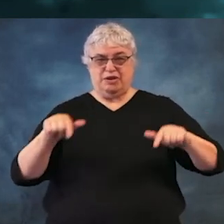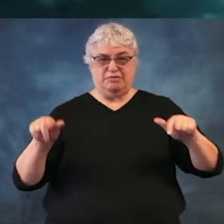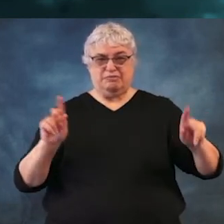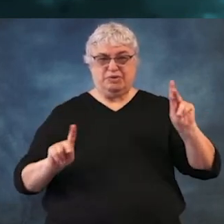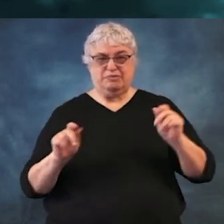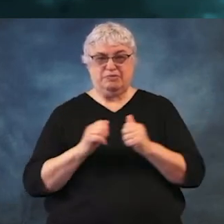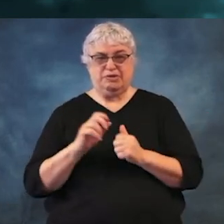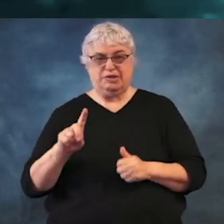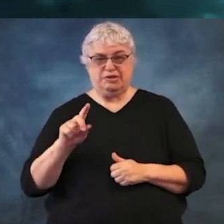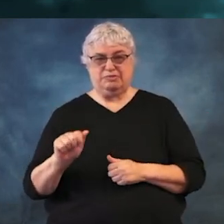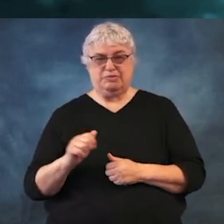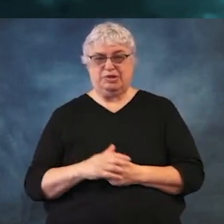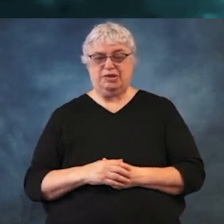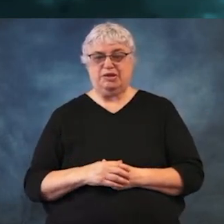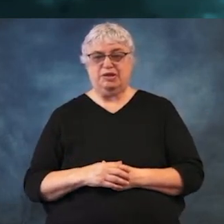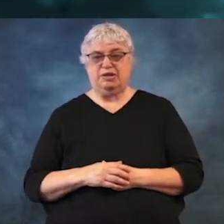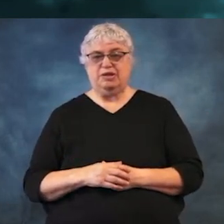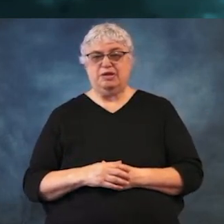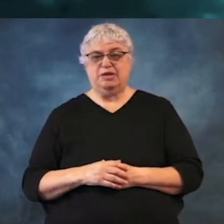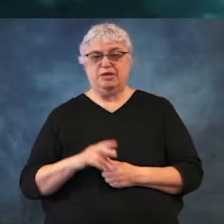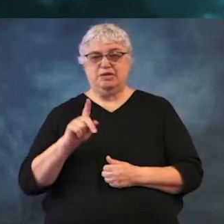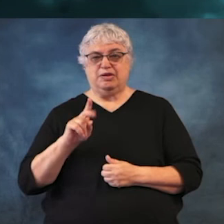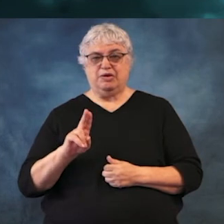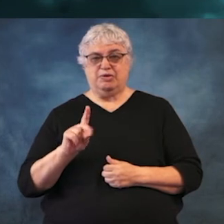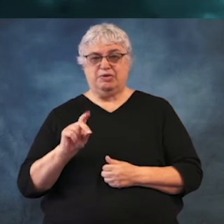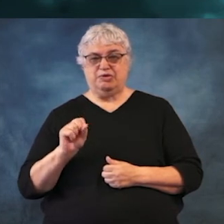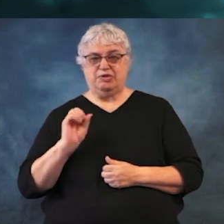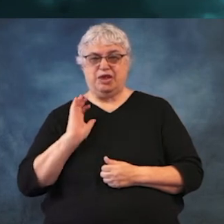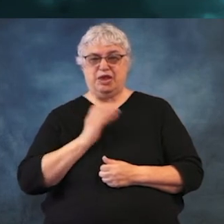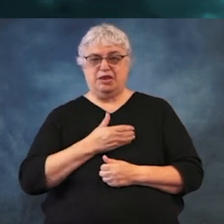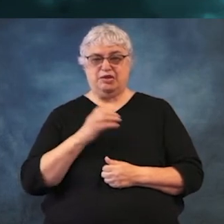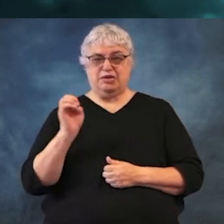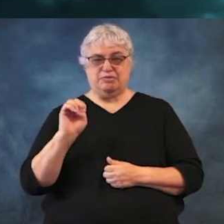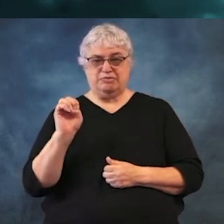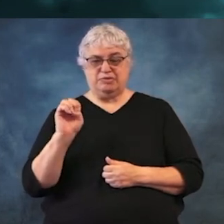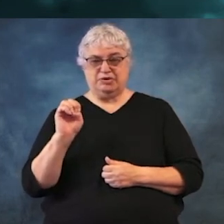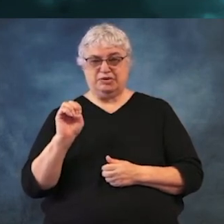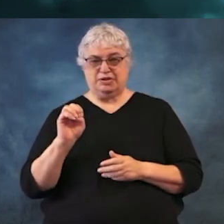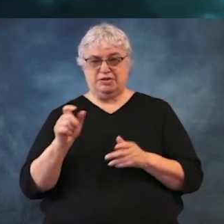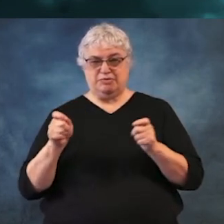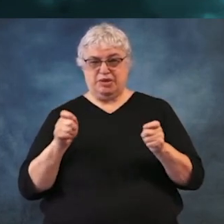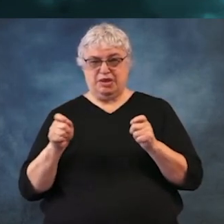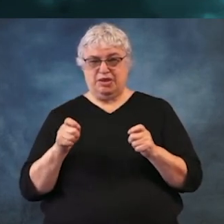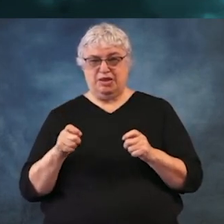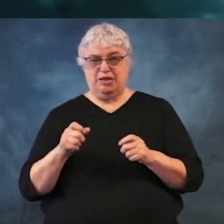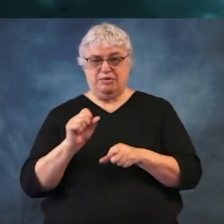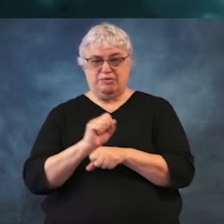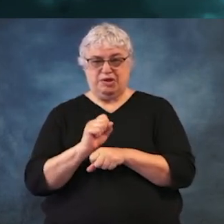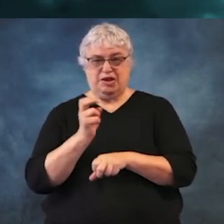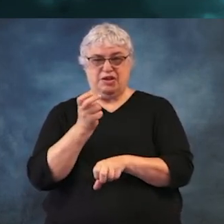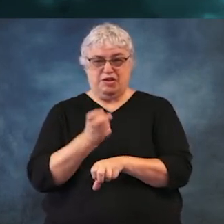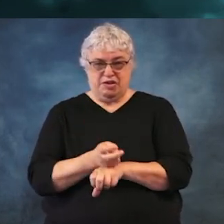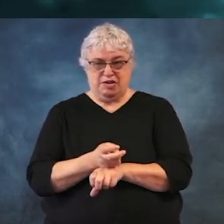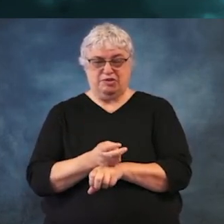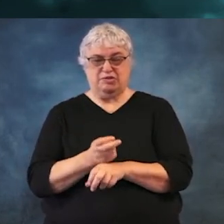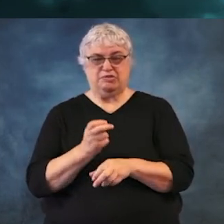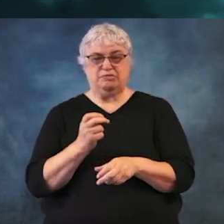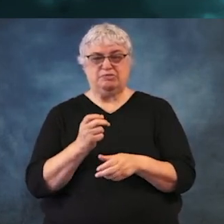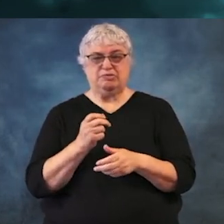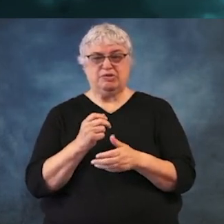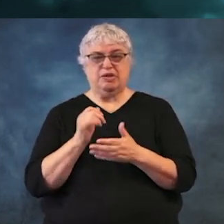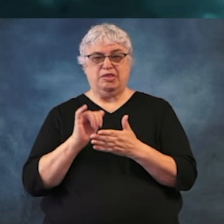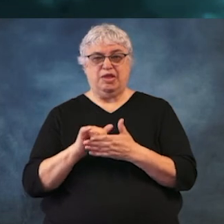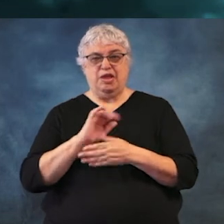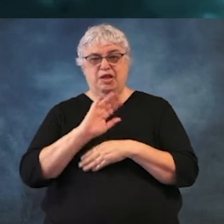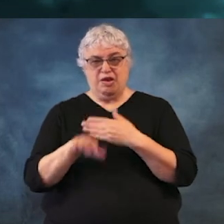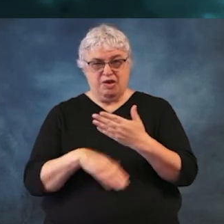people with disabilities. And kudos to our own Office of Emergency Management that is working very diligently to make sure